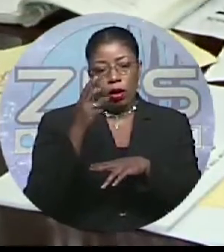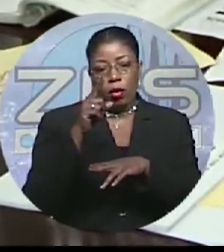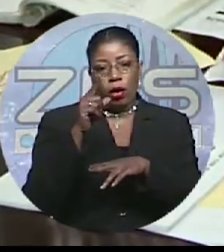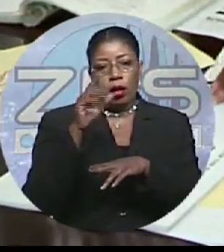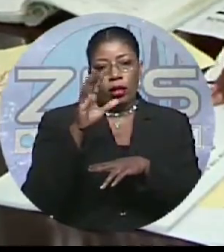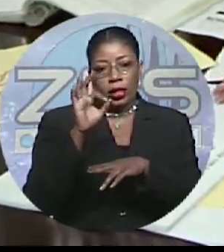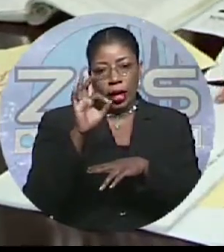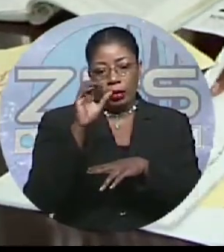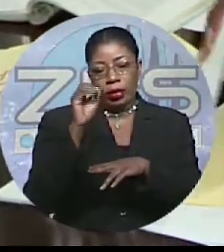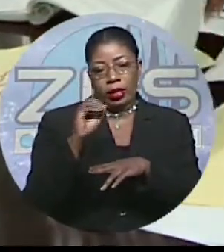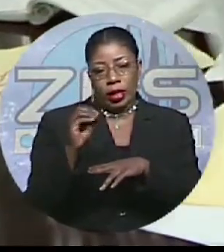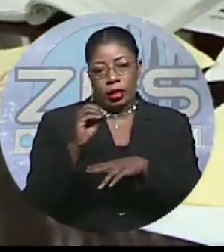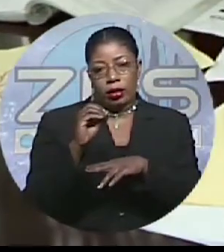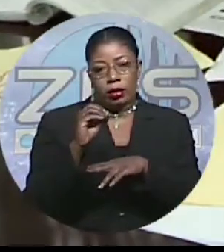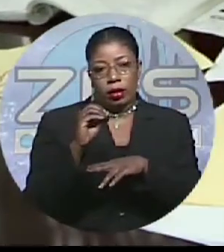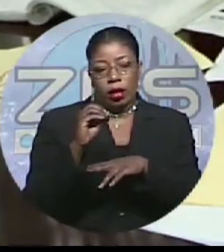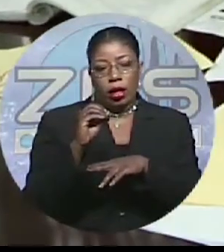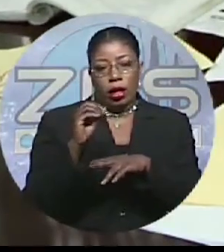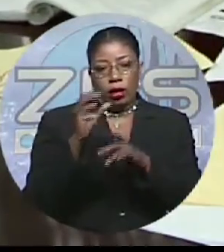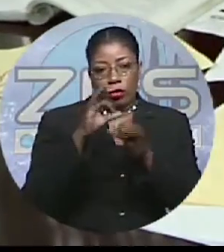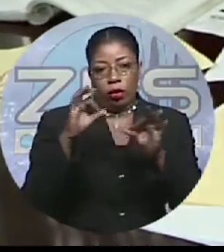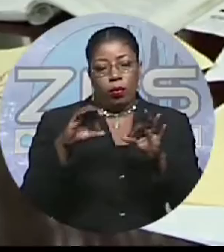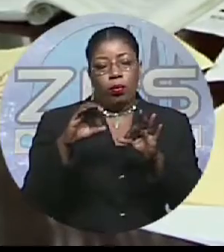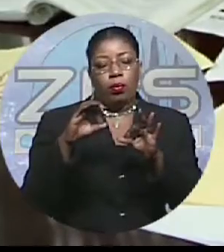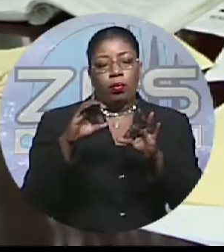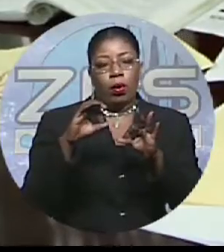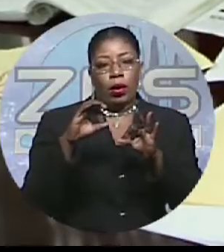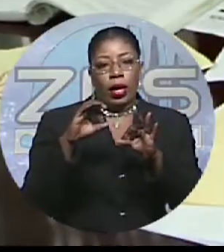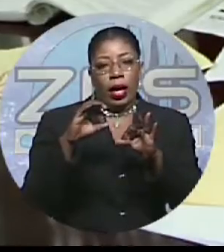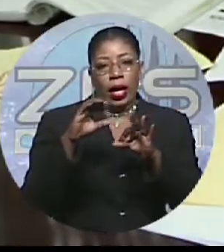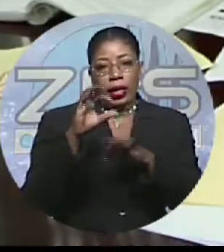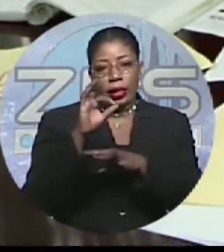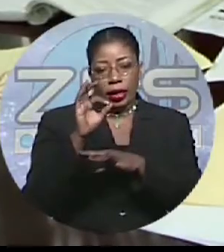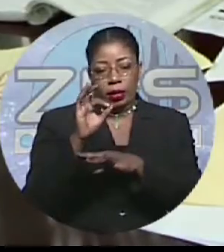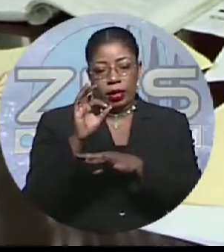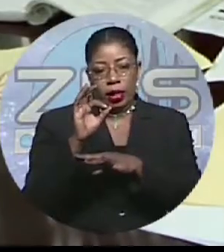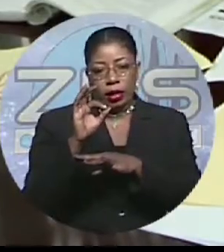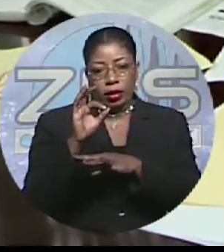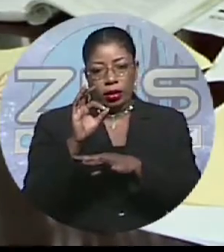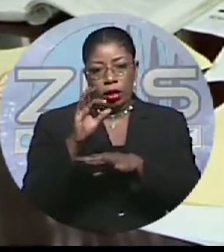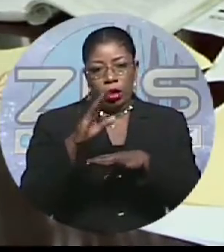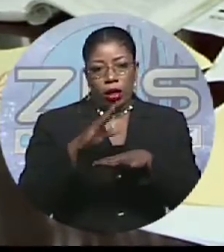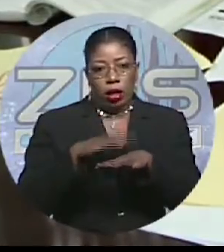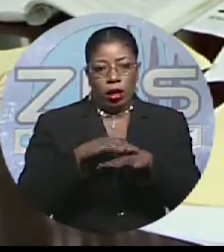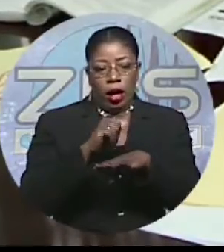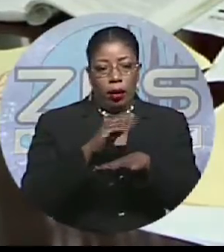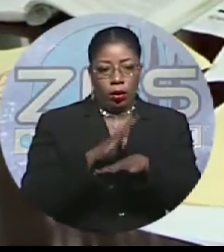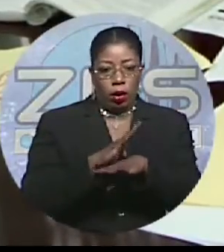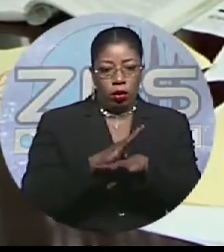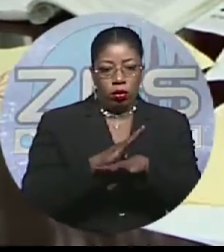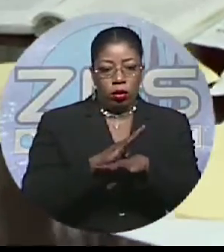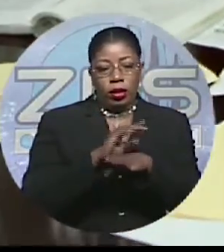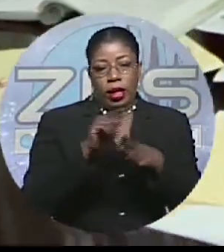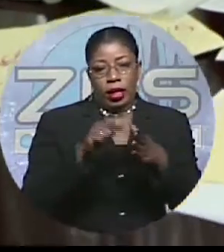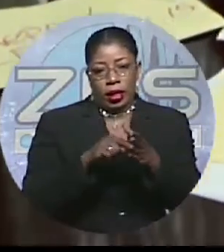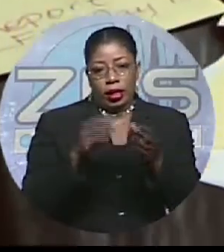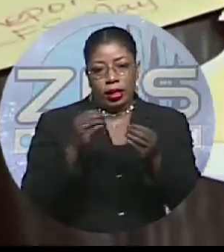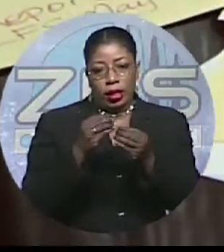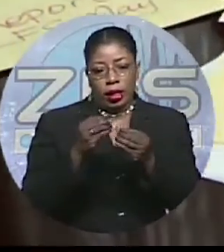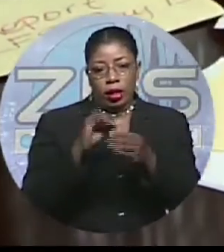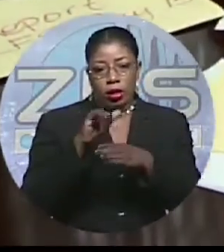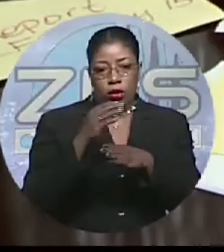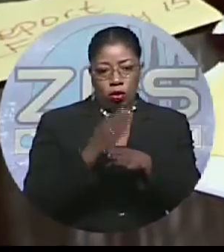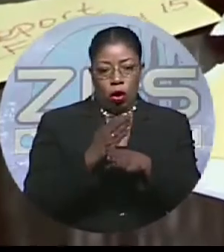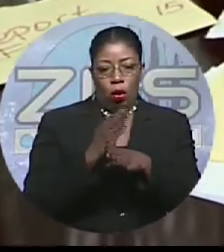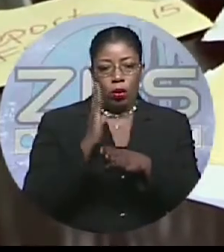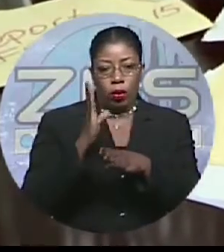on Abaco 12.2%. Bearing in mind the special events, Dorset says unemployment could see an increase when the